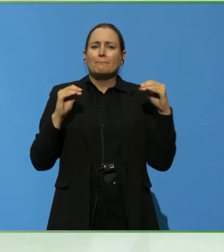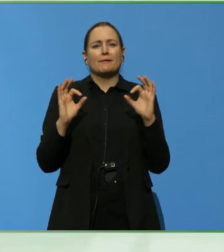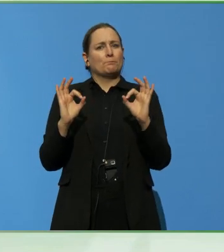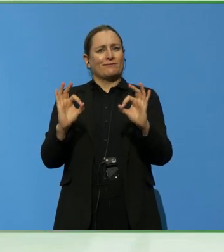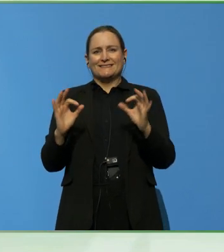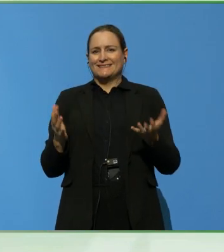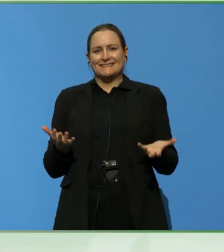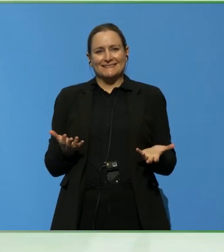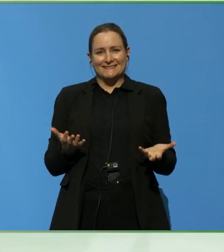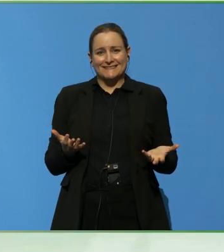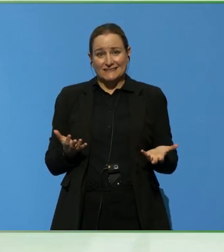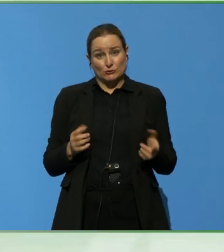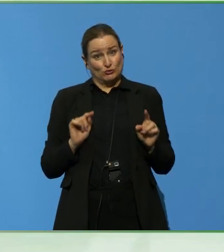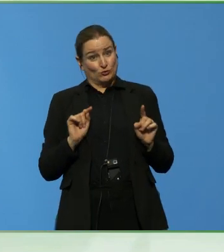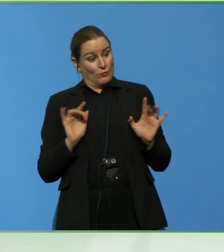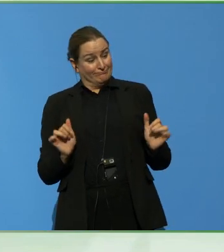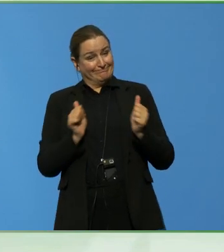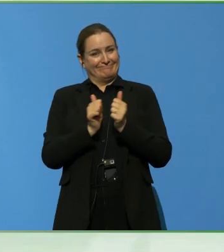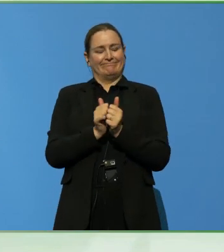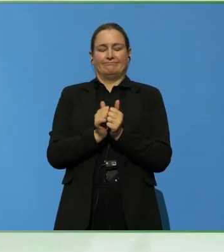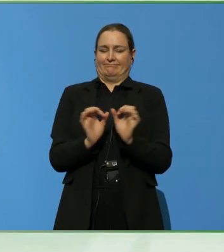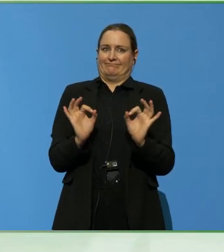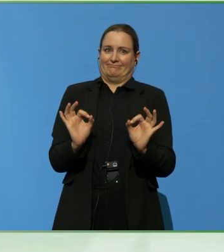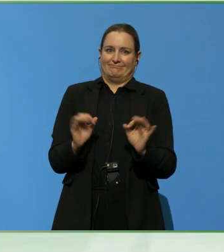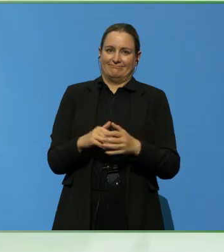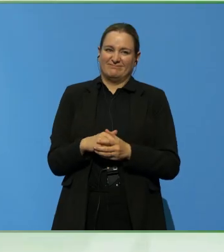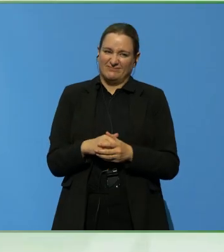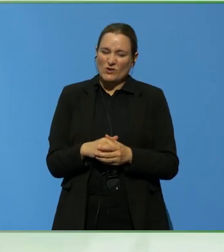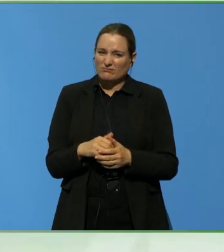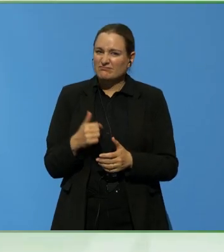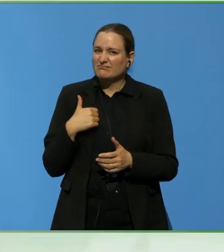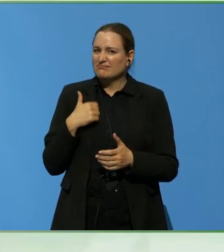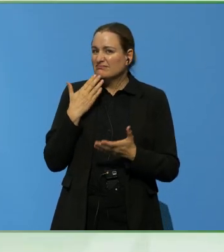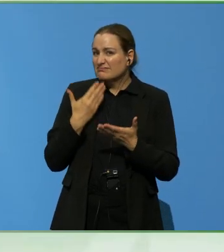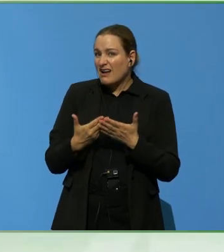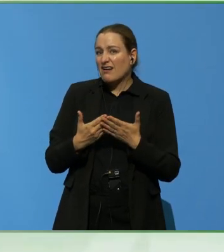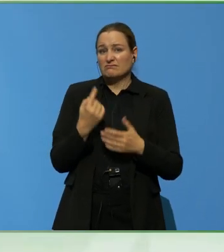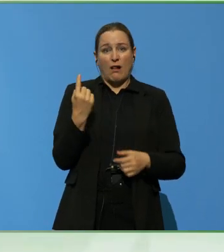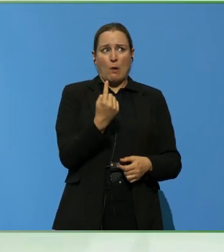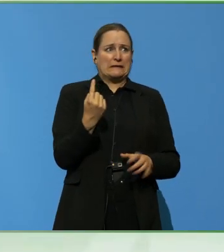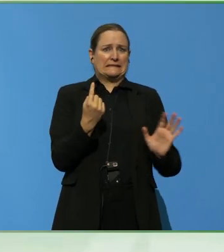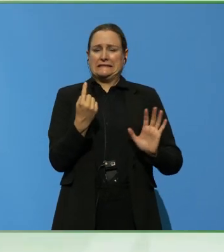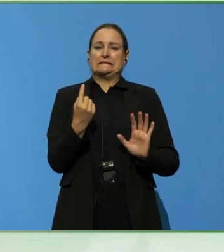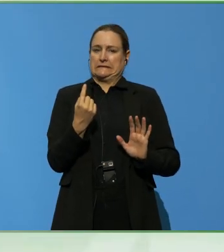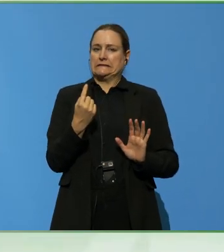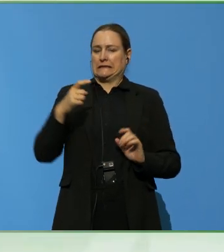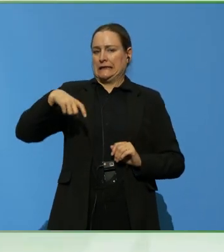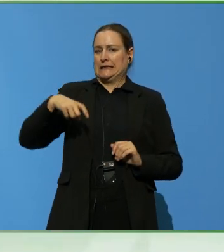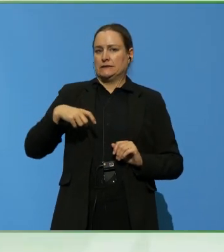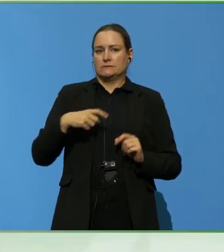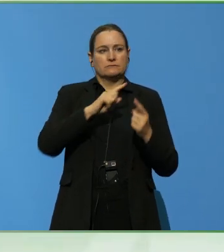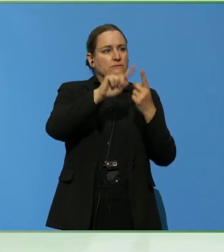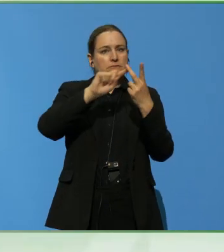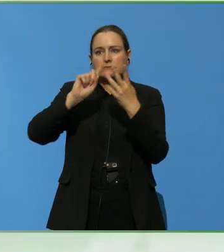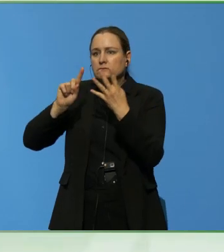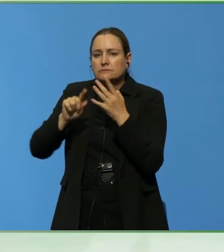kind of collaboration makes a difference. So we have to be open on both sides. Thank you, Agnes. Thank you. Any